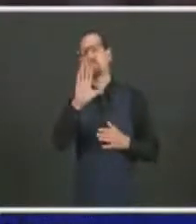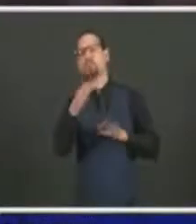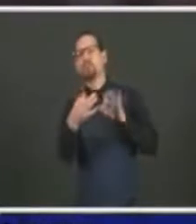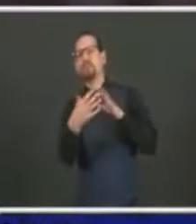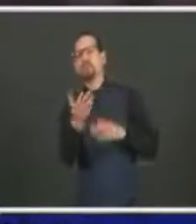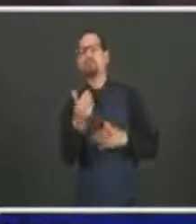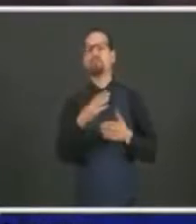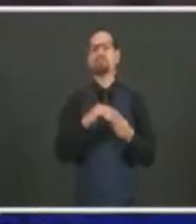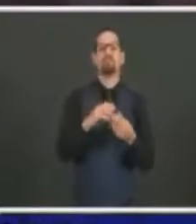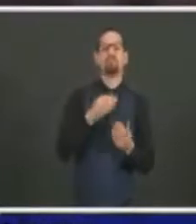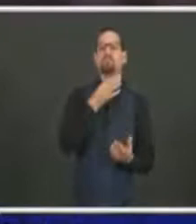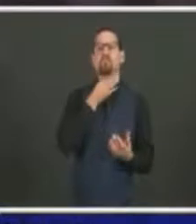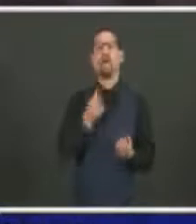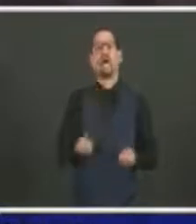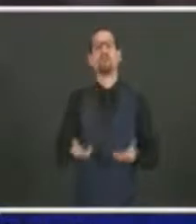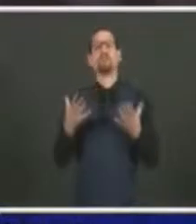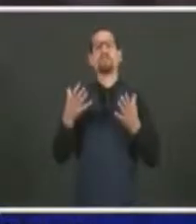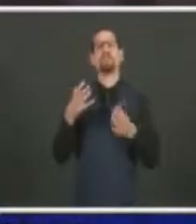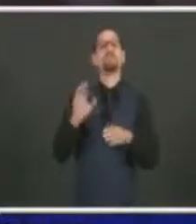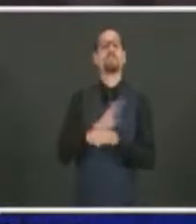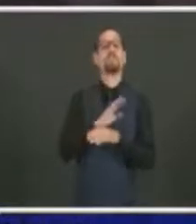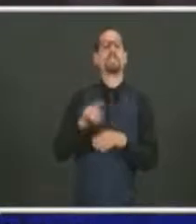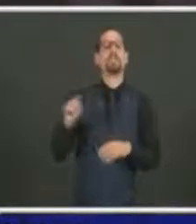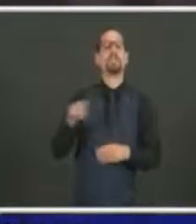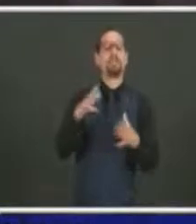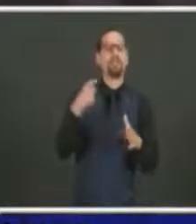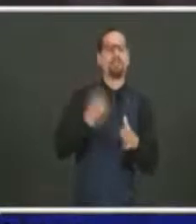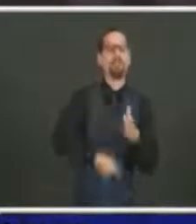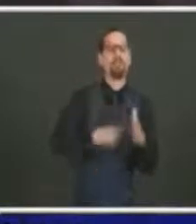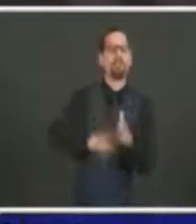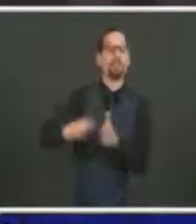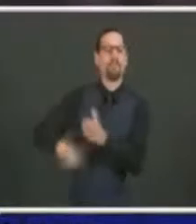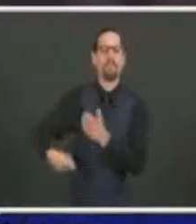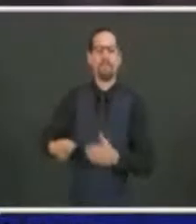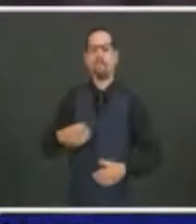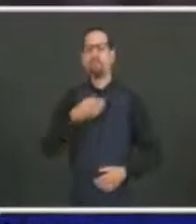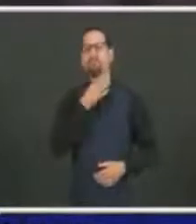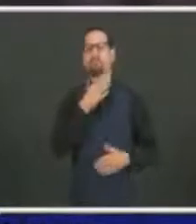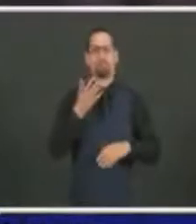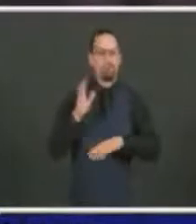how many businesses were fined, whether they were warned, second warned, or